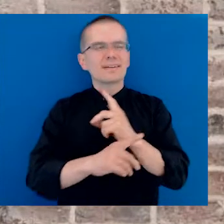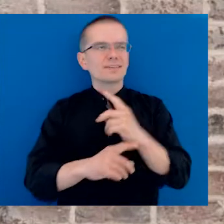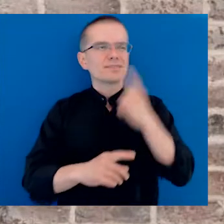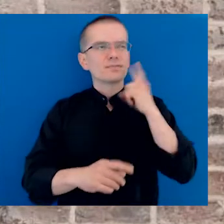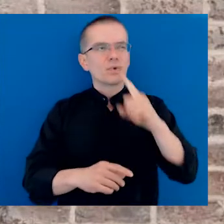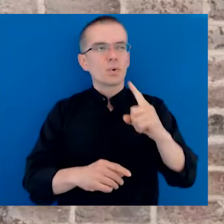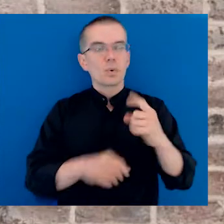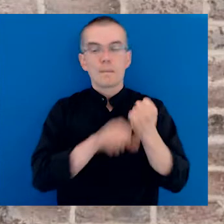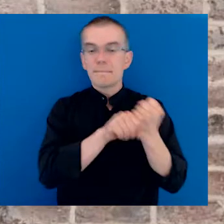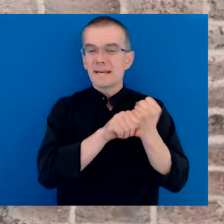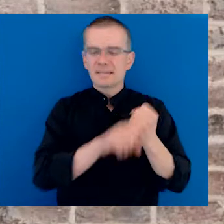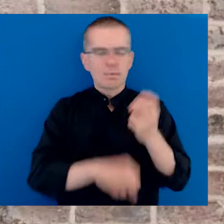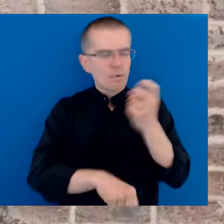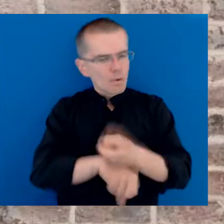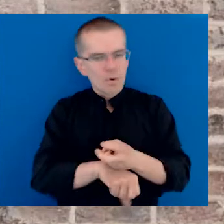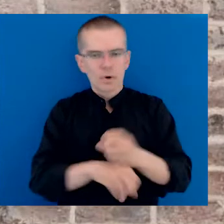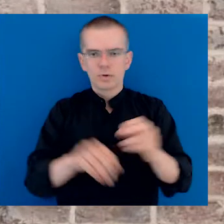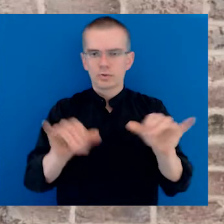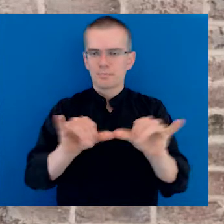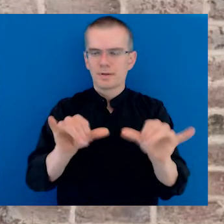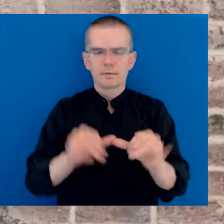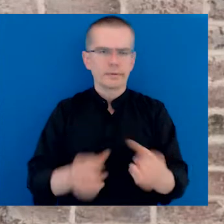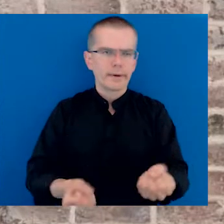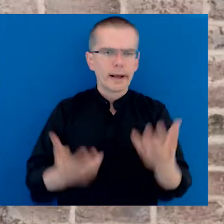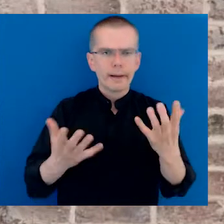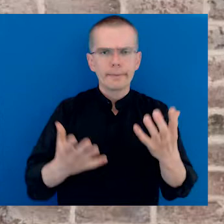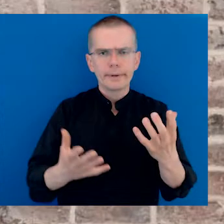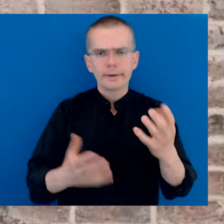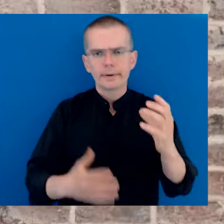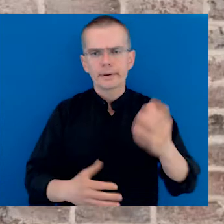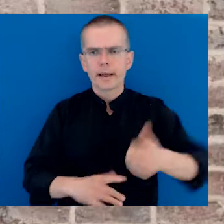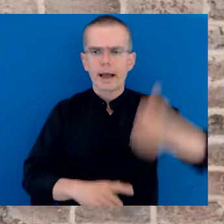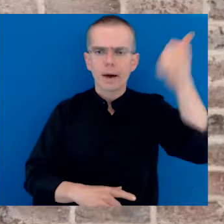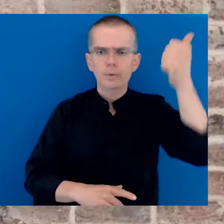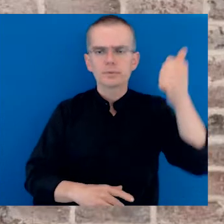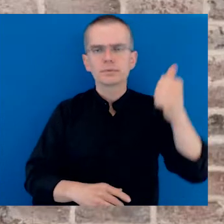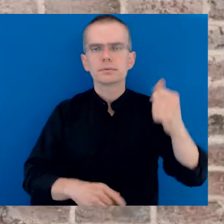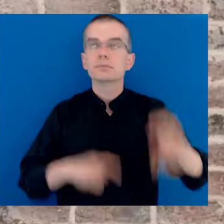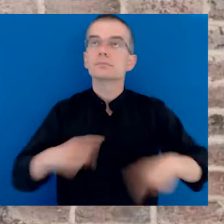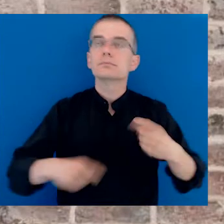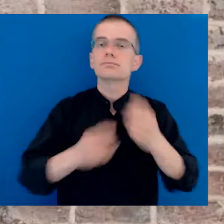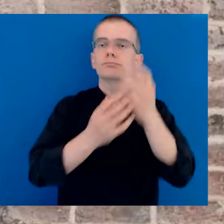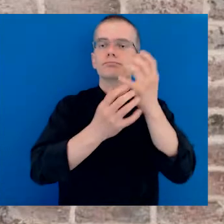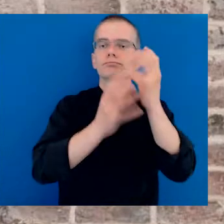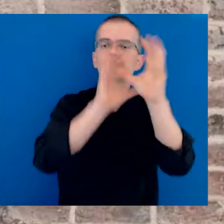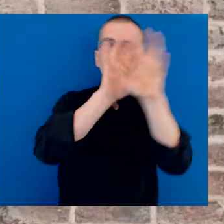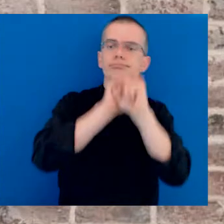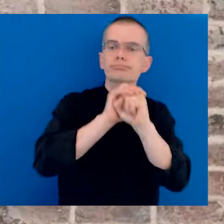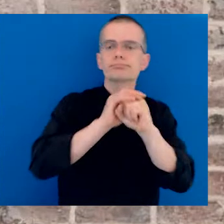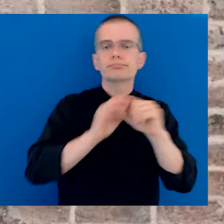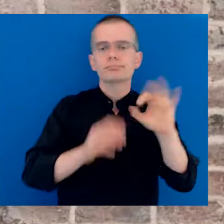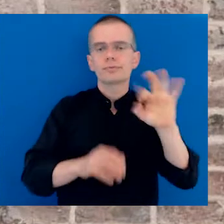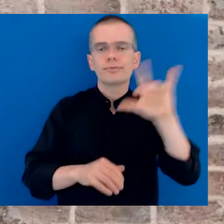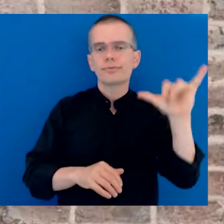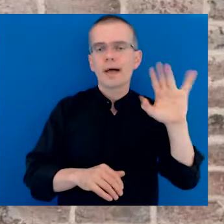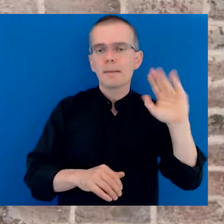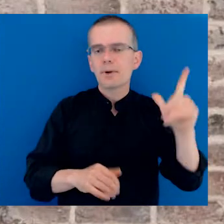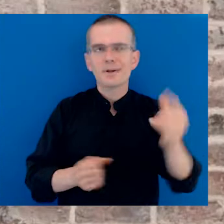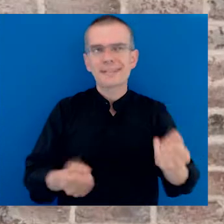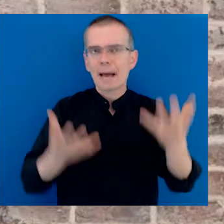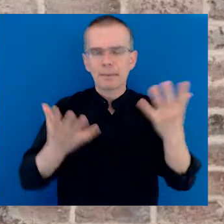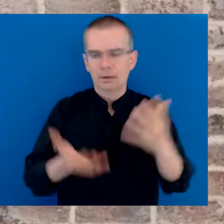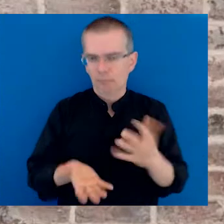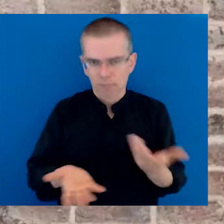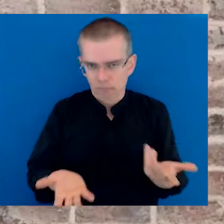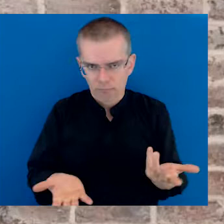thing in baseball to measure. You know, how many fly balls a guy caught isn't good enough because you don't know